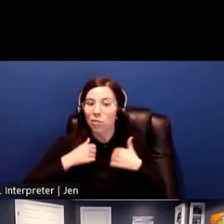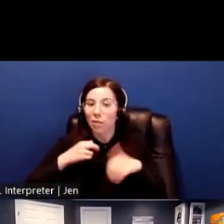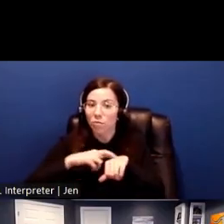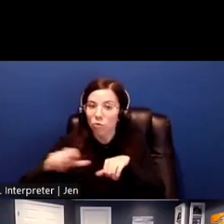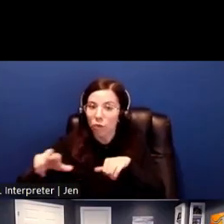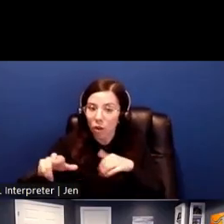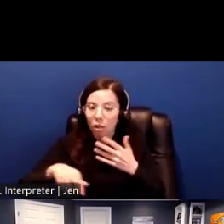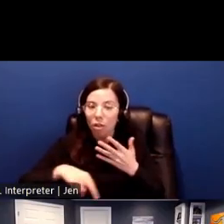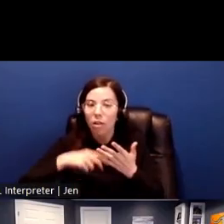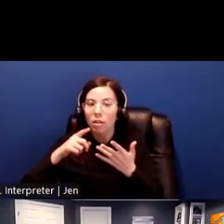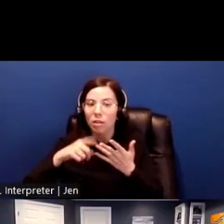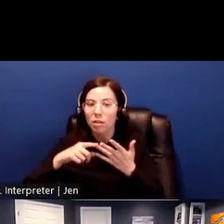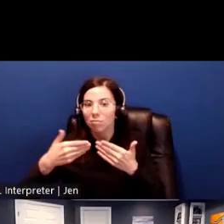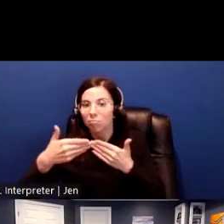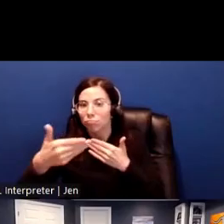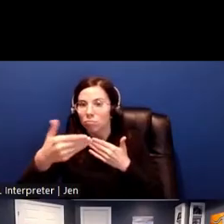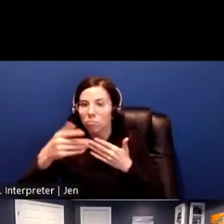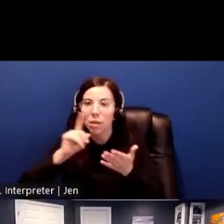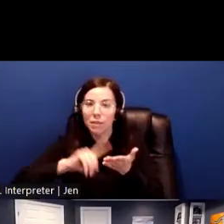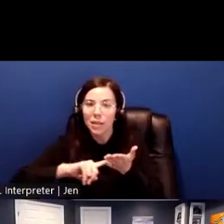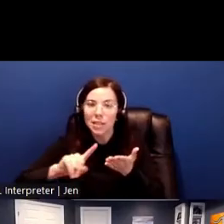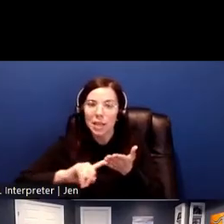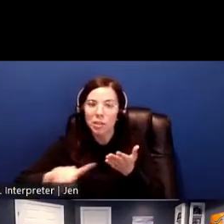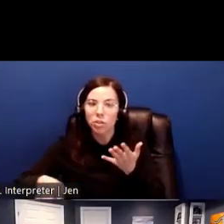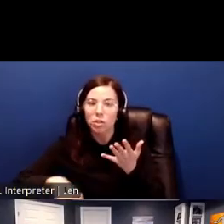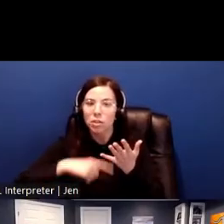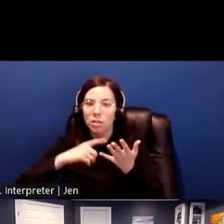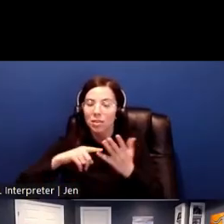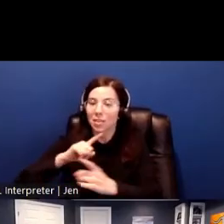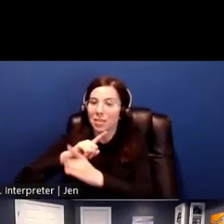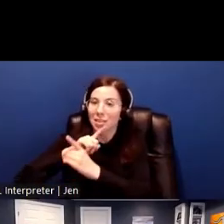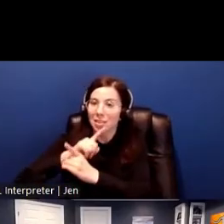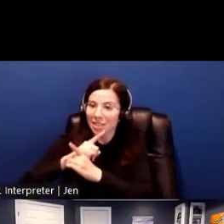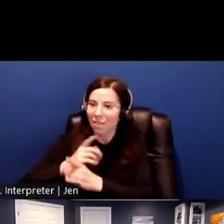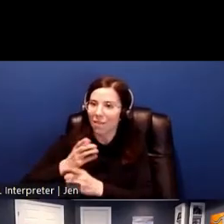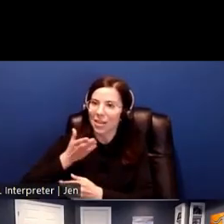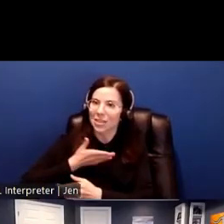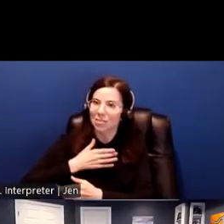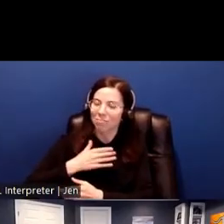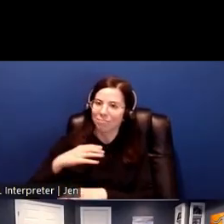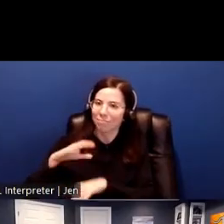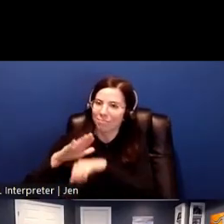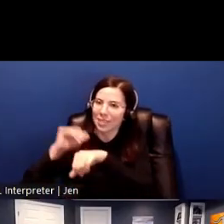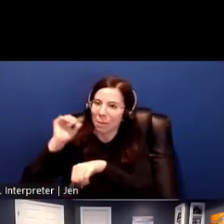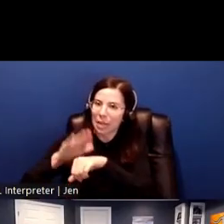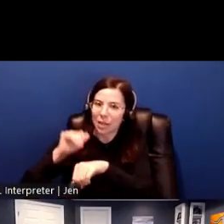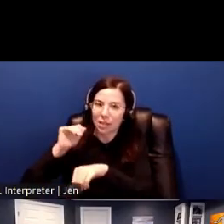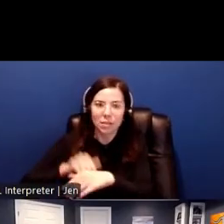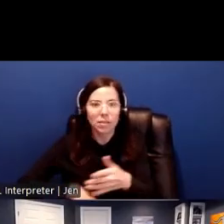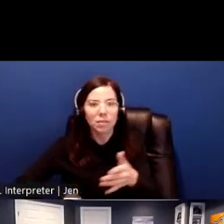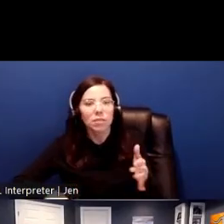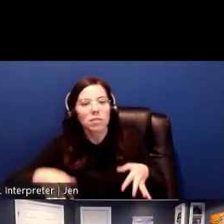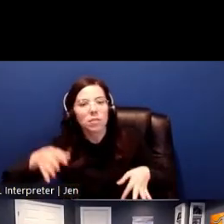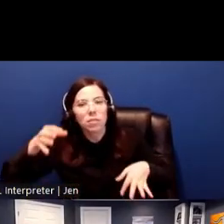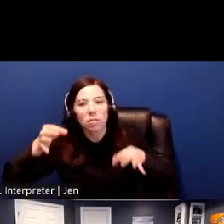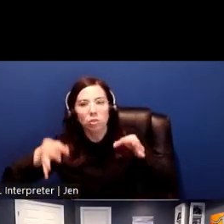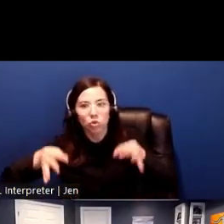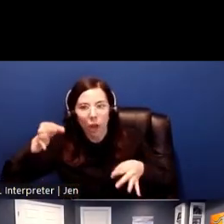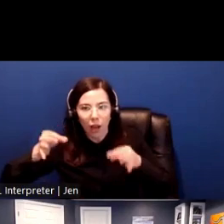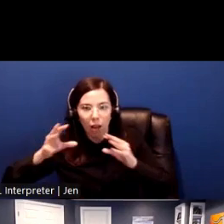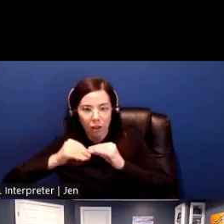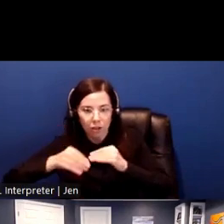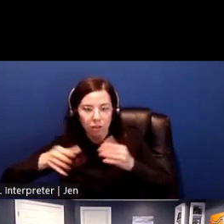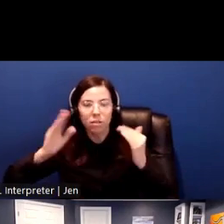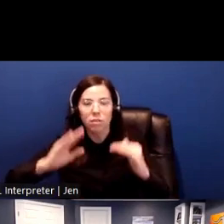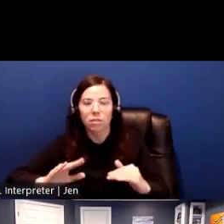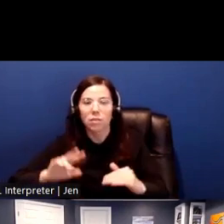referrals, investigation, defense subpoenas, the trial, victim impact